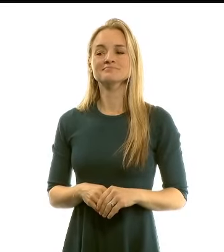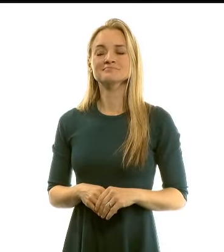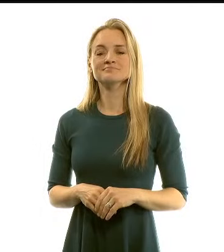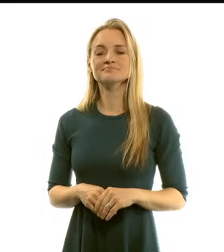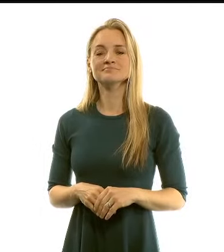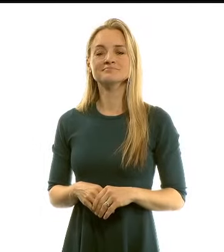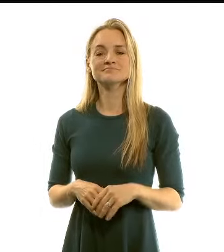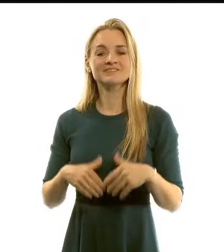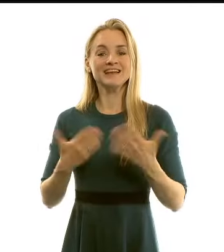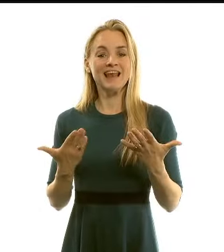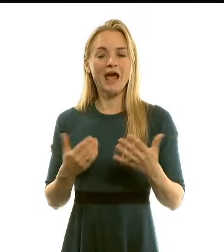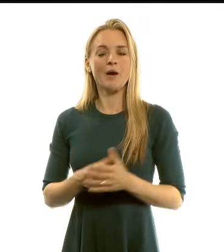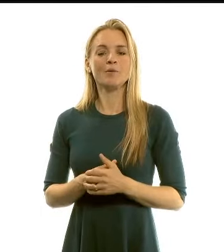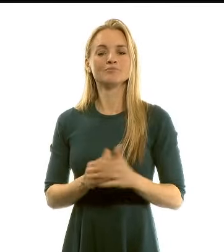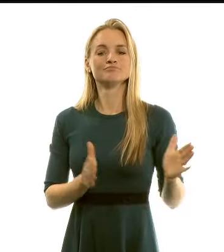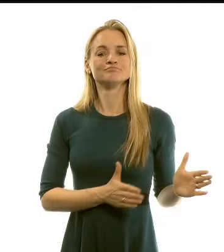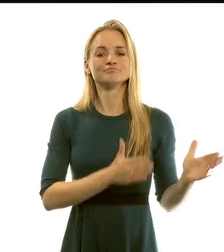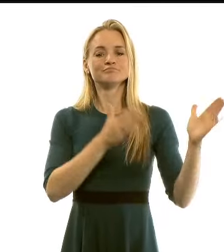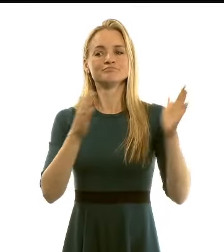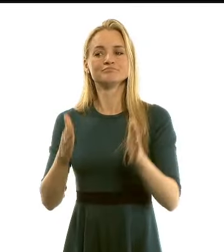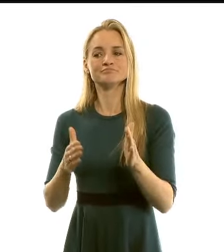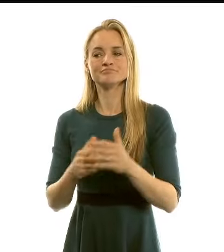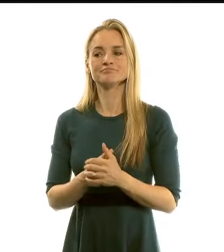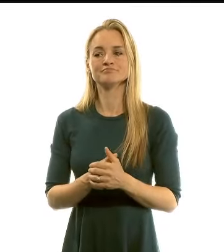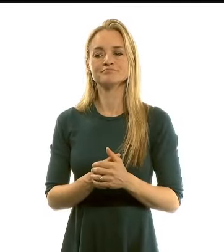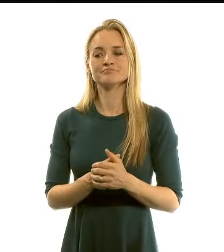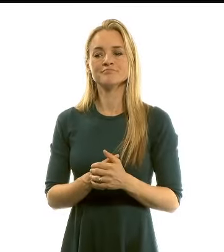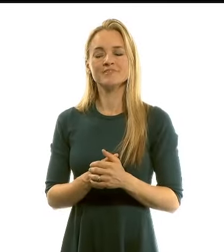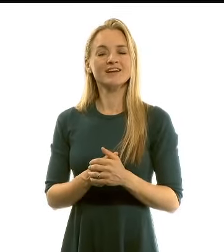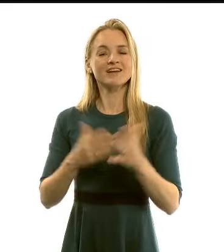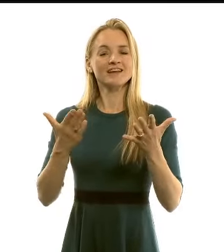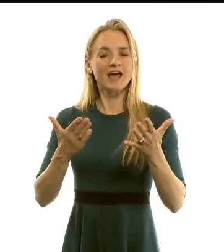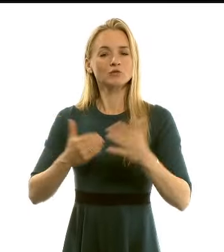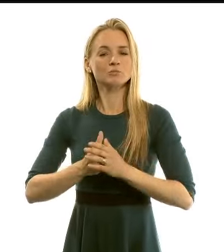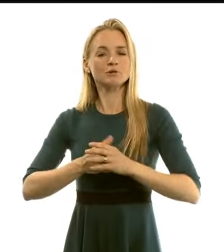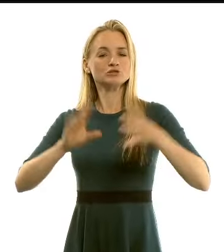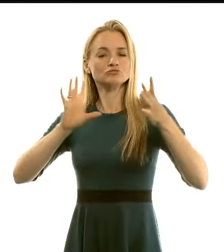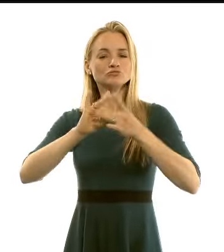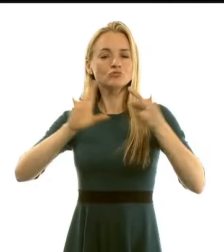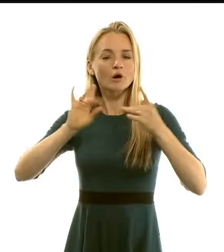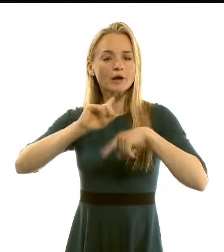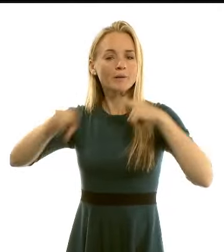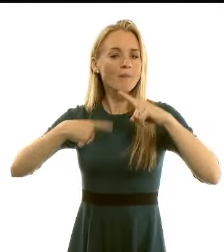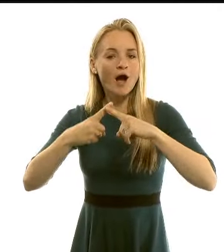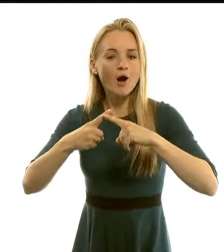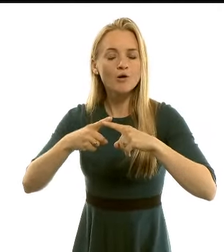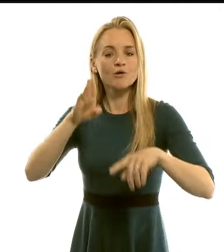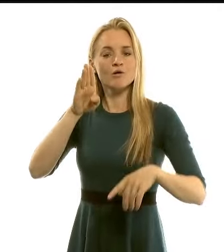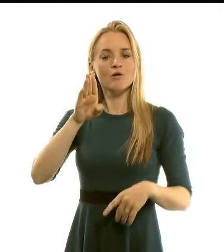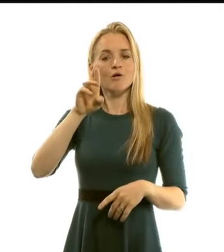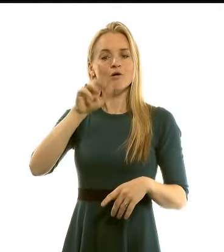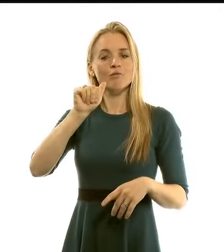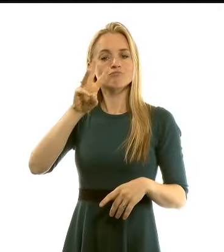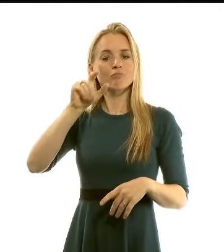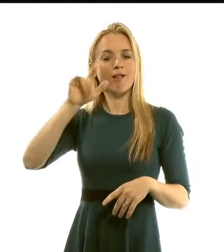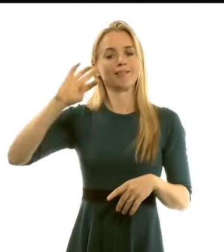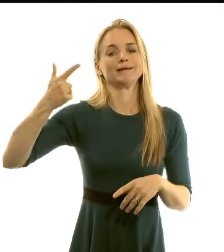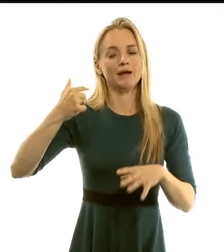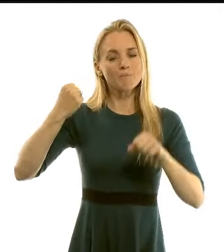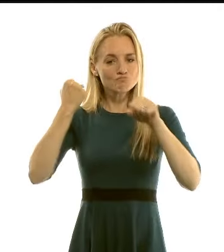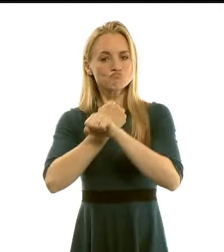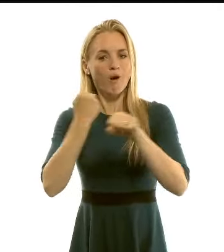Now, brawling with baguettes and bunny costumes, what could possibly be the meaning of all this? Now, the answer to all this oddness